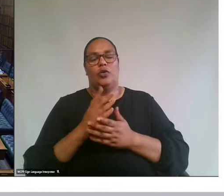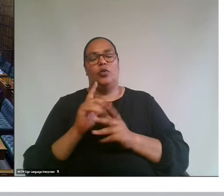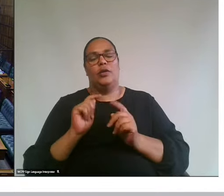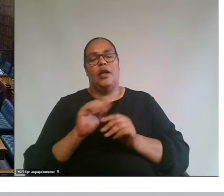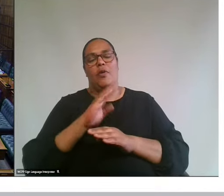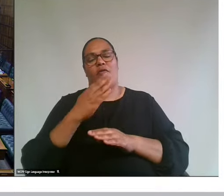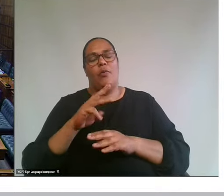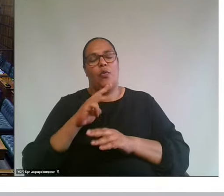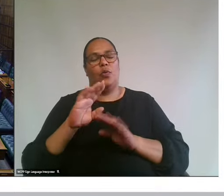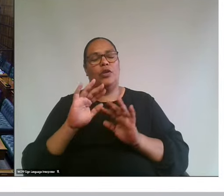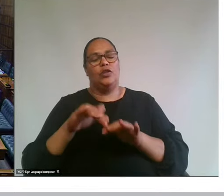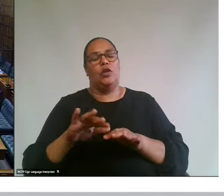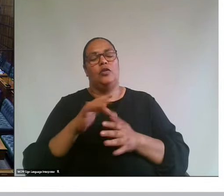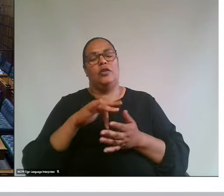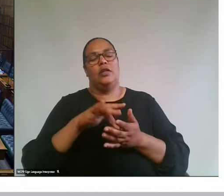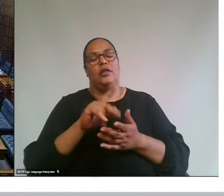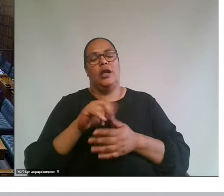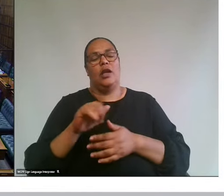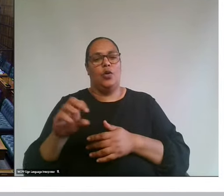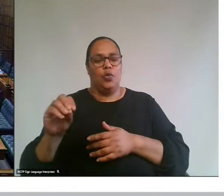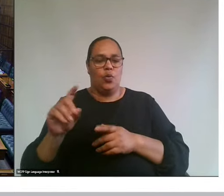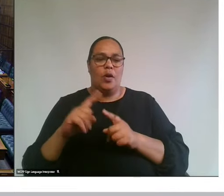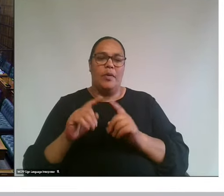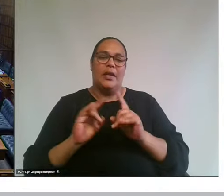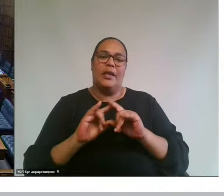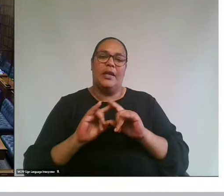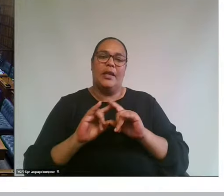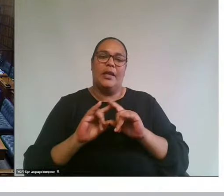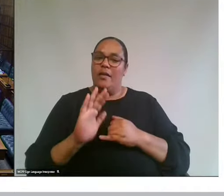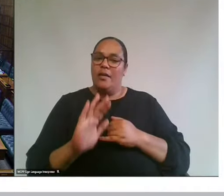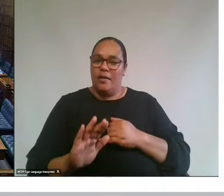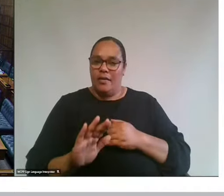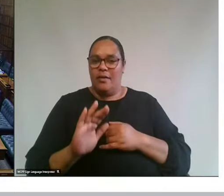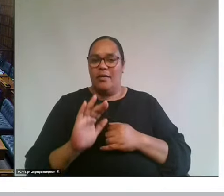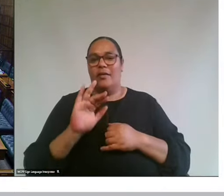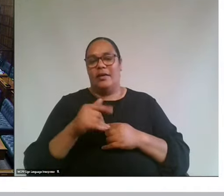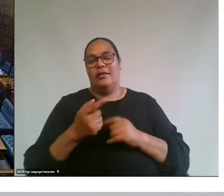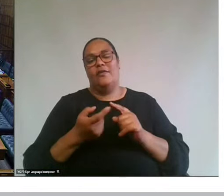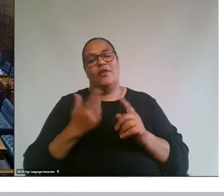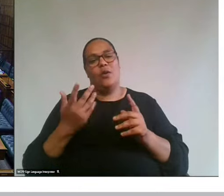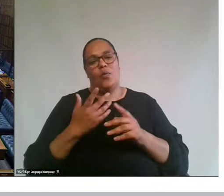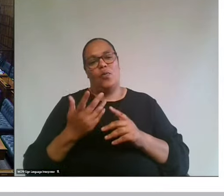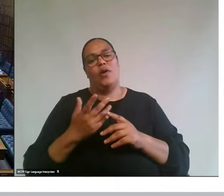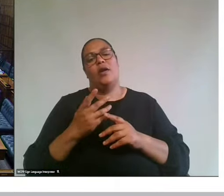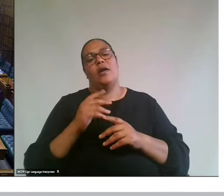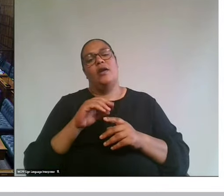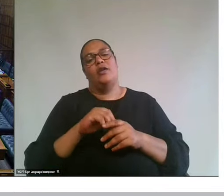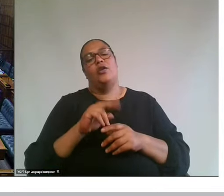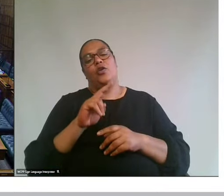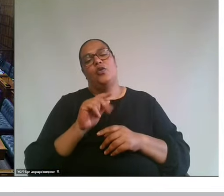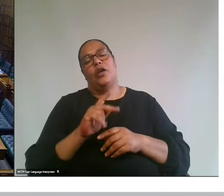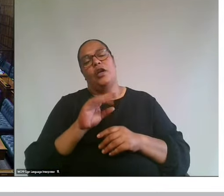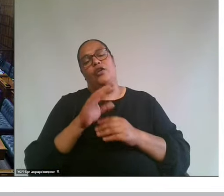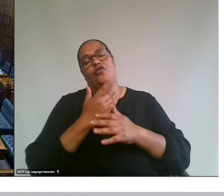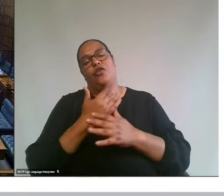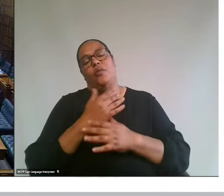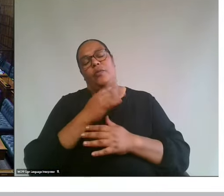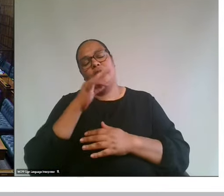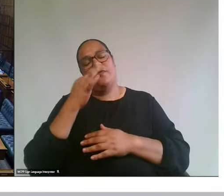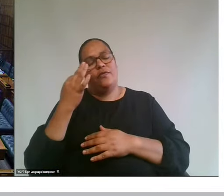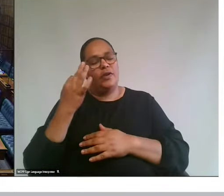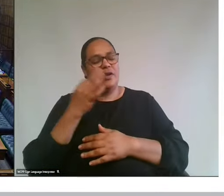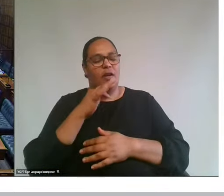overberg West Coast Central Karu the companies are from India UK Germany France Sweden yes